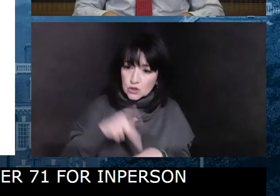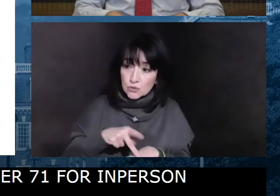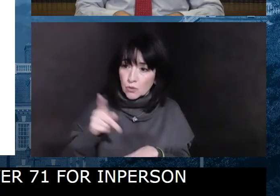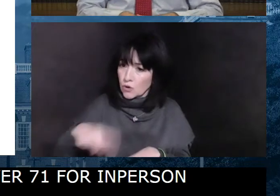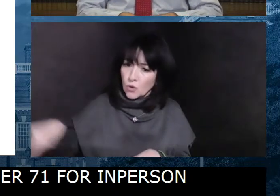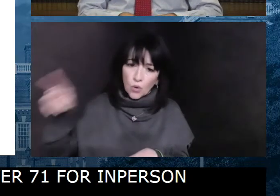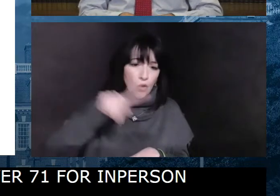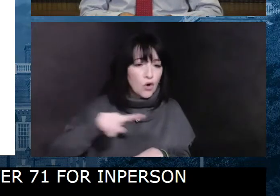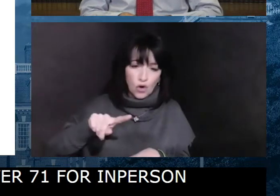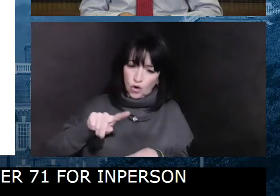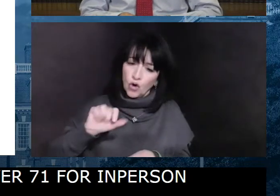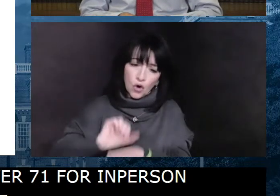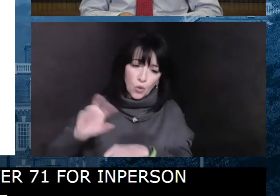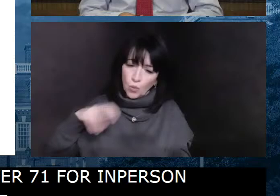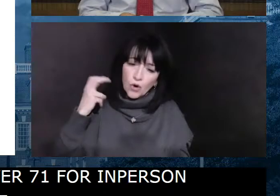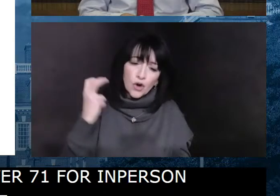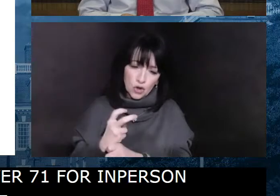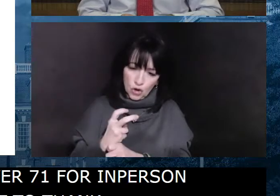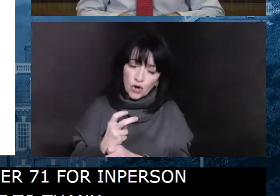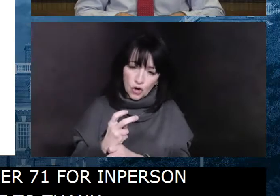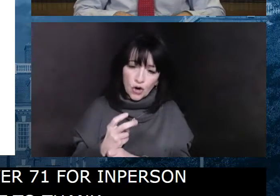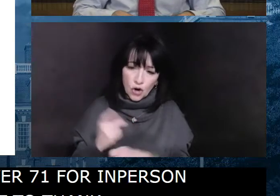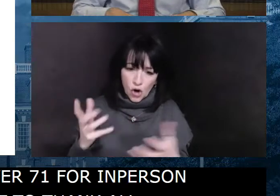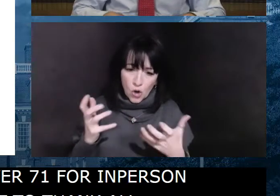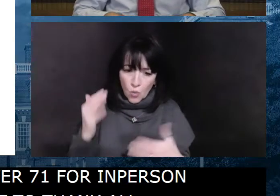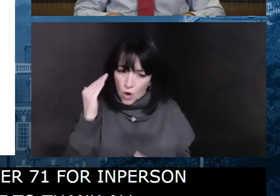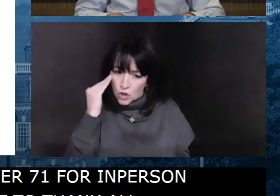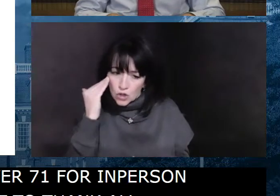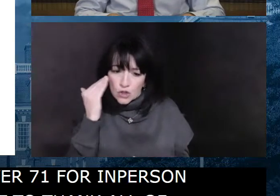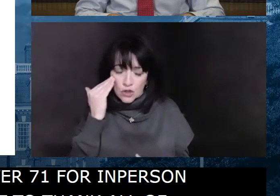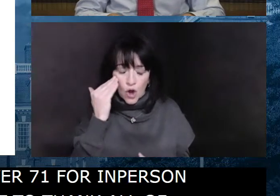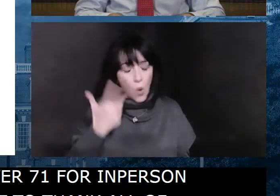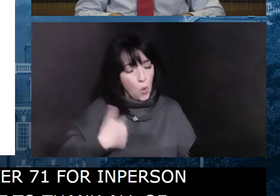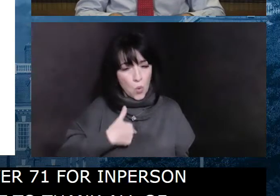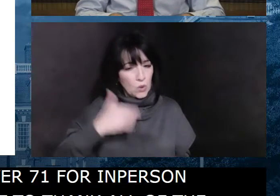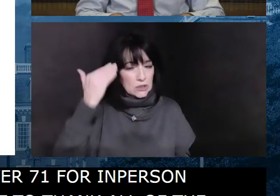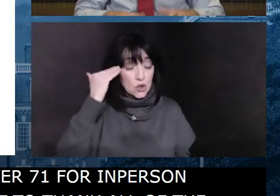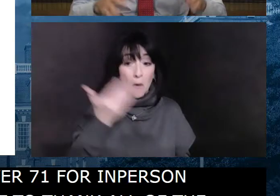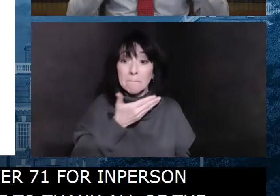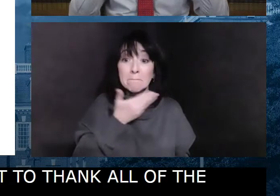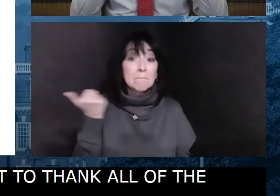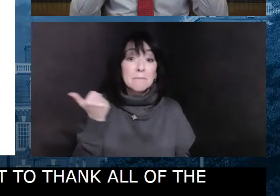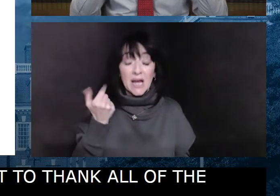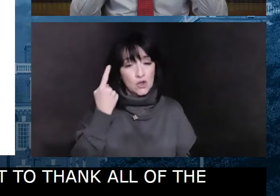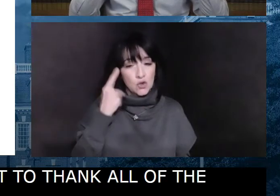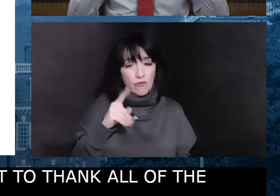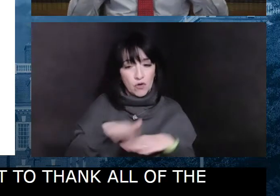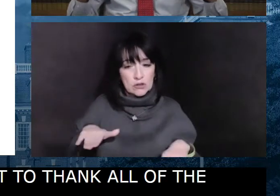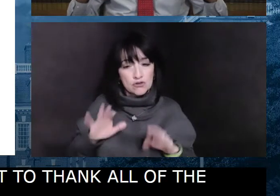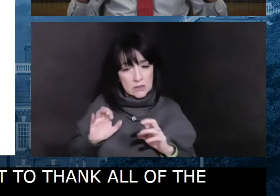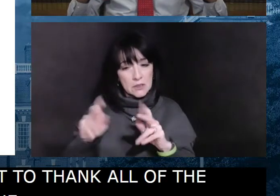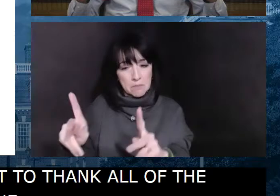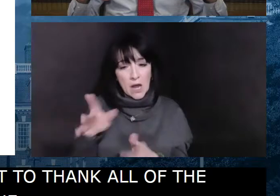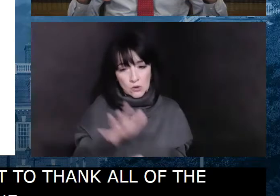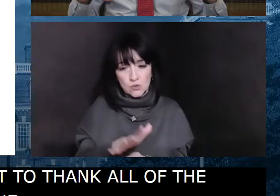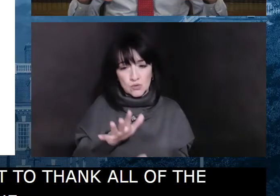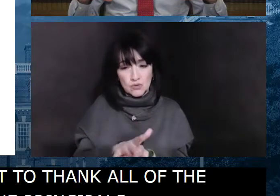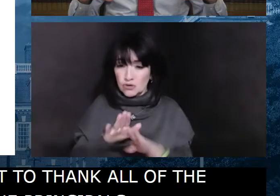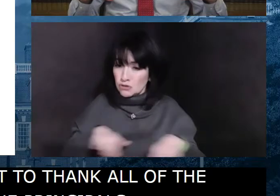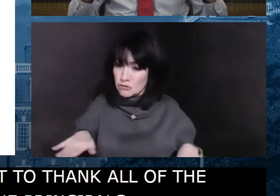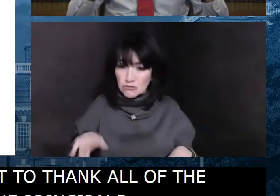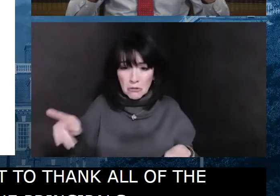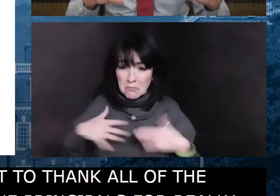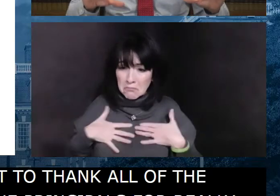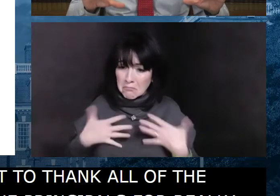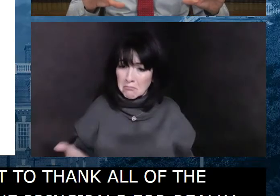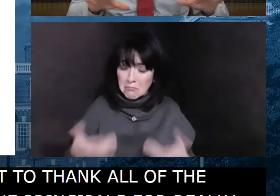know that it's a safer place in school for children. Children wear masks. They keep socially